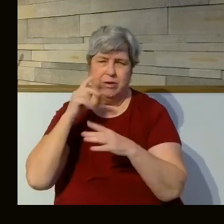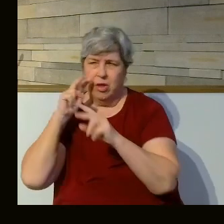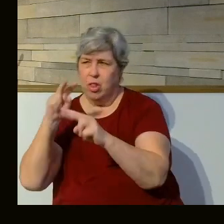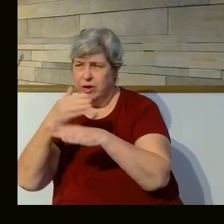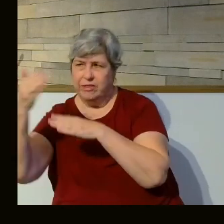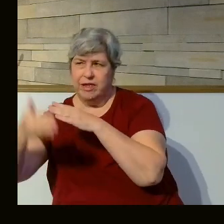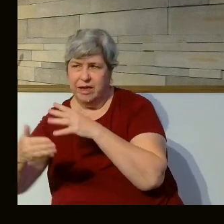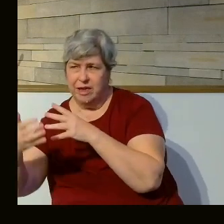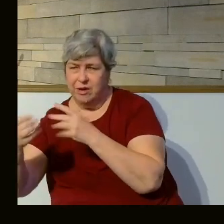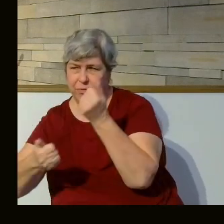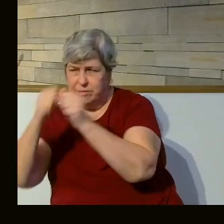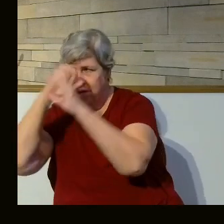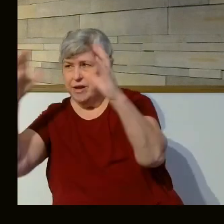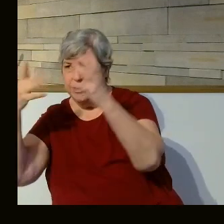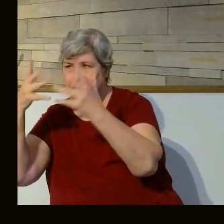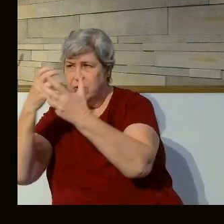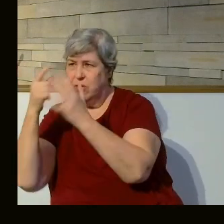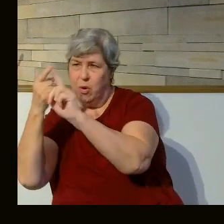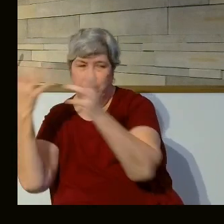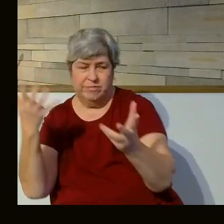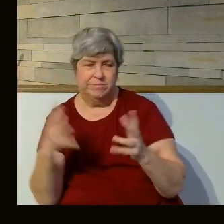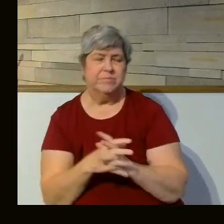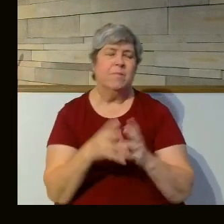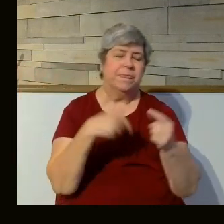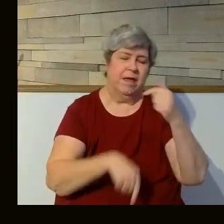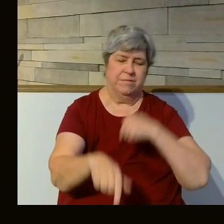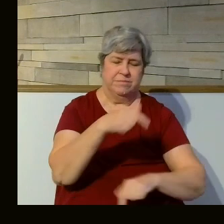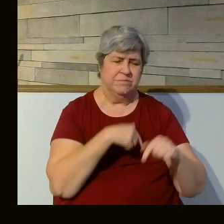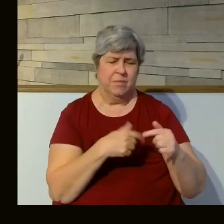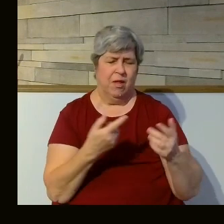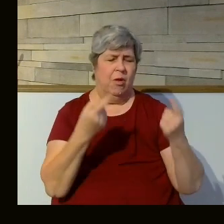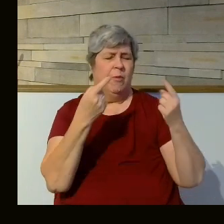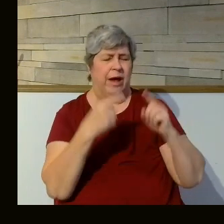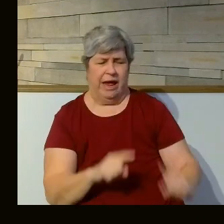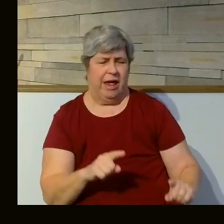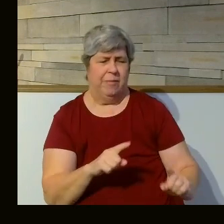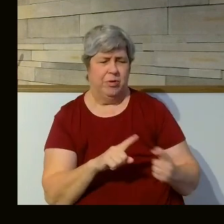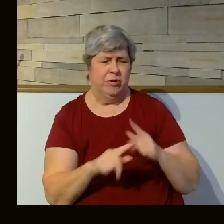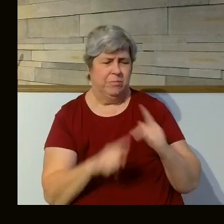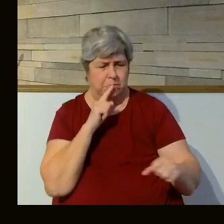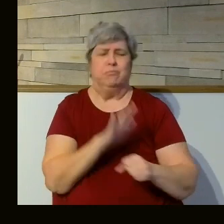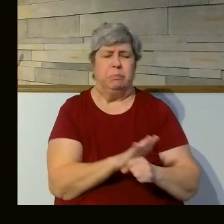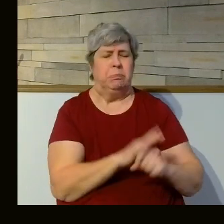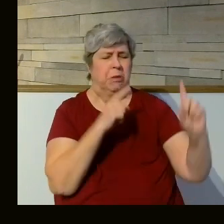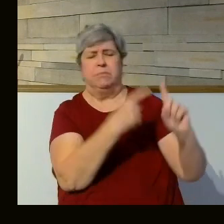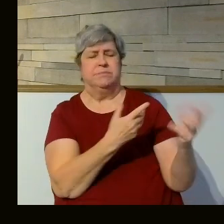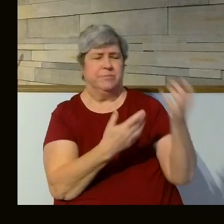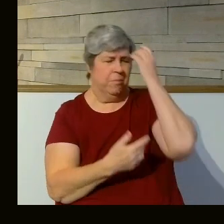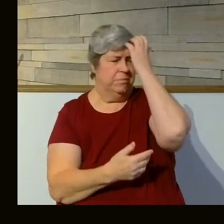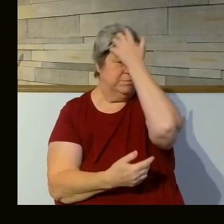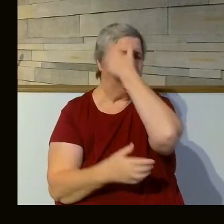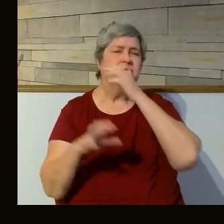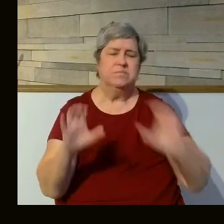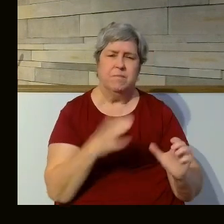sight. What do you want to have at the end of your life? So let's back all the way back up. Whatever happened to commitment? Whatever happened to